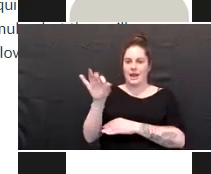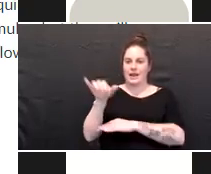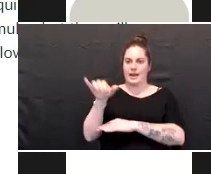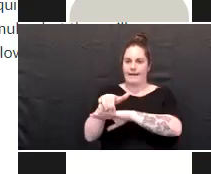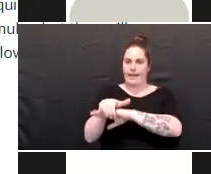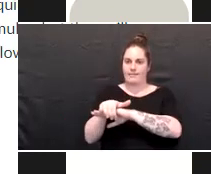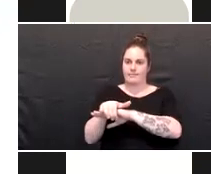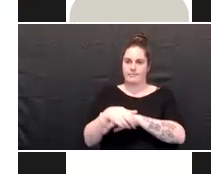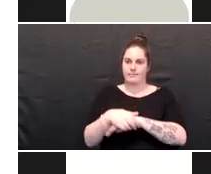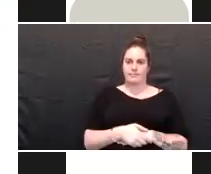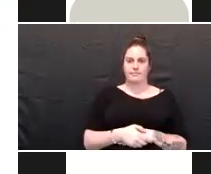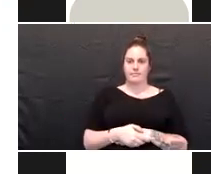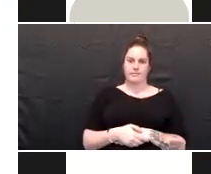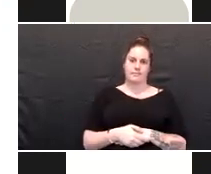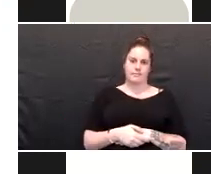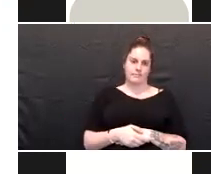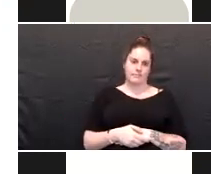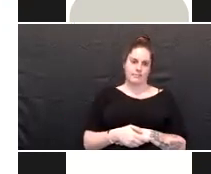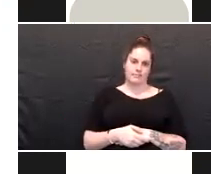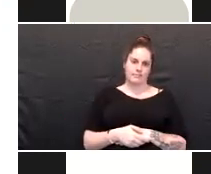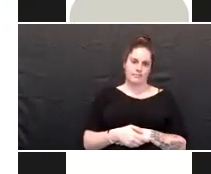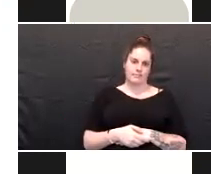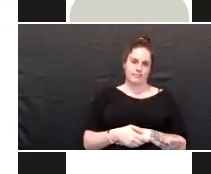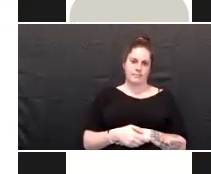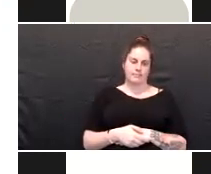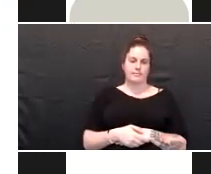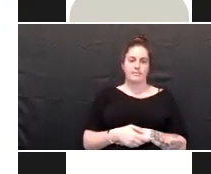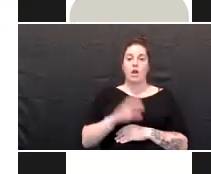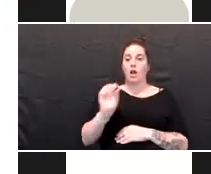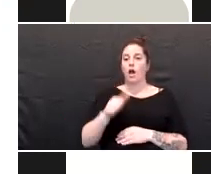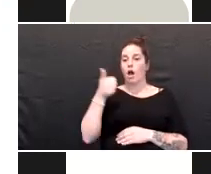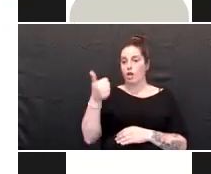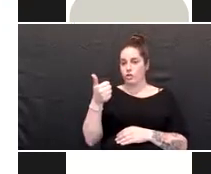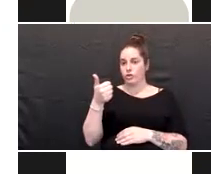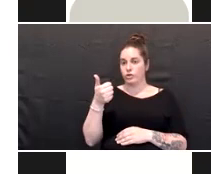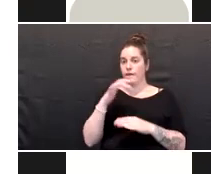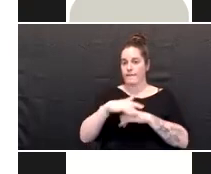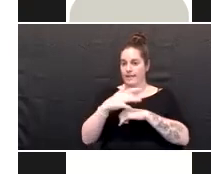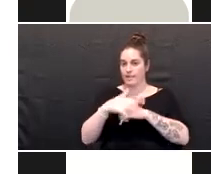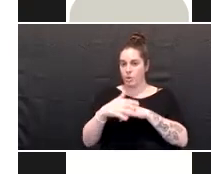All right. So the other thing that I made available to you is a study guide.